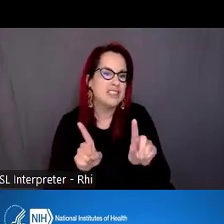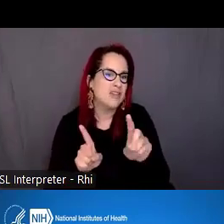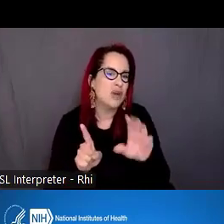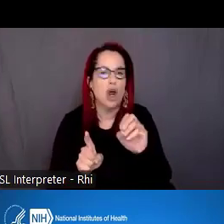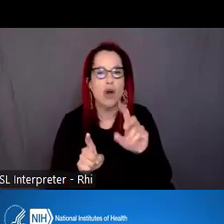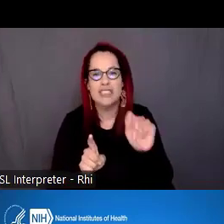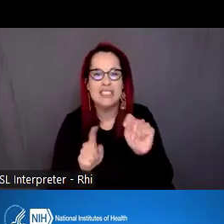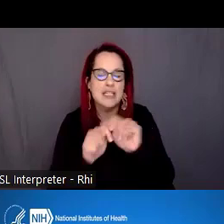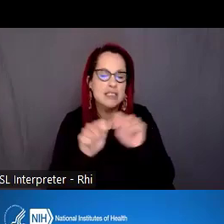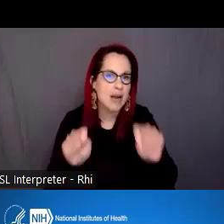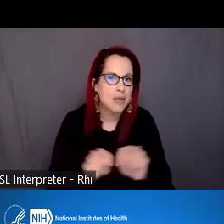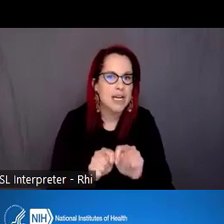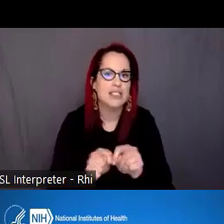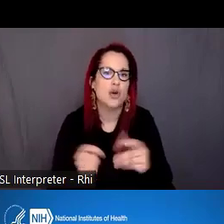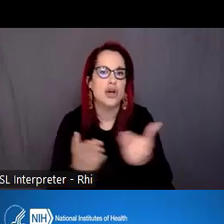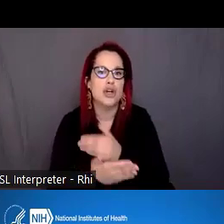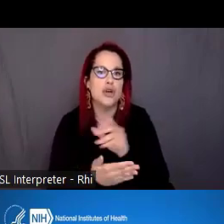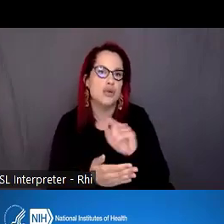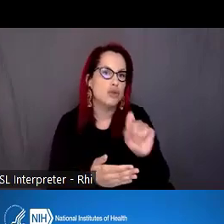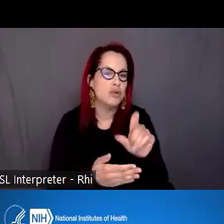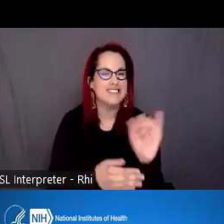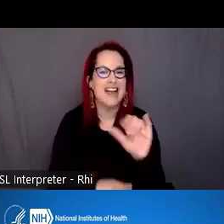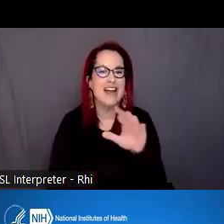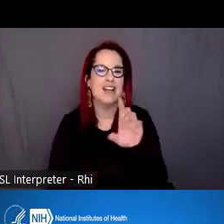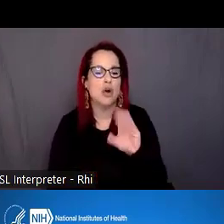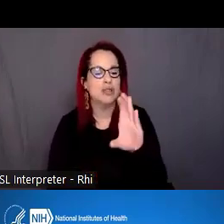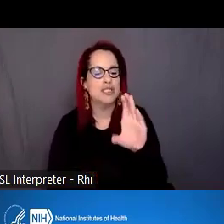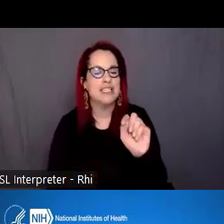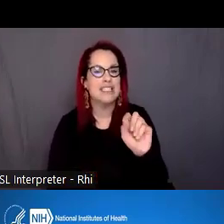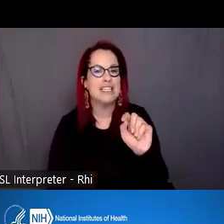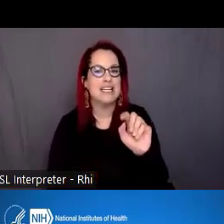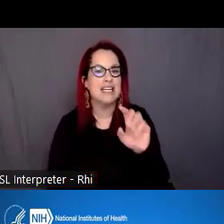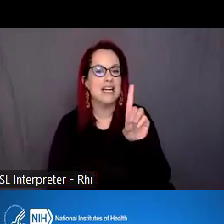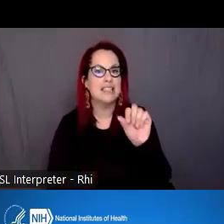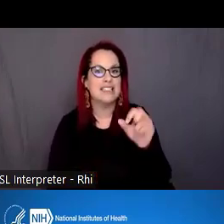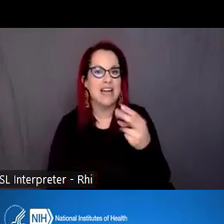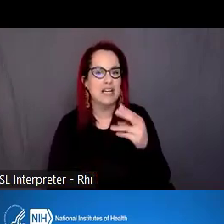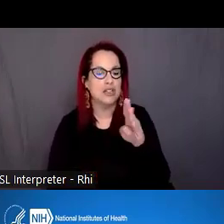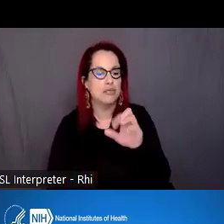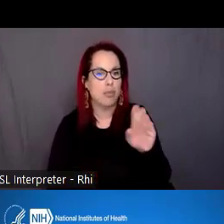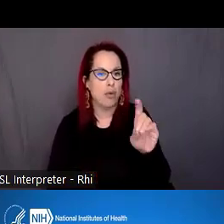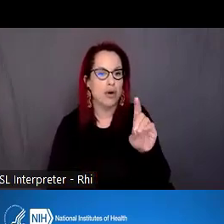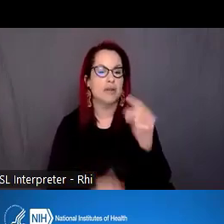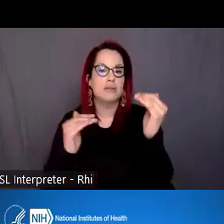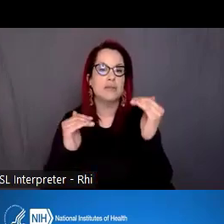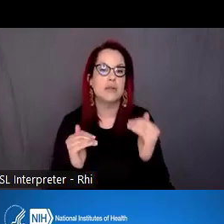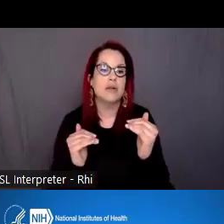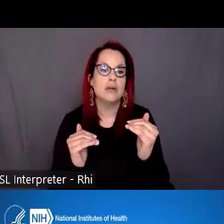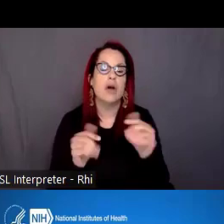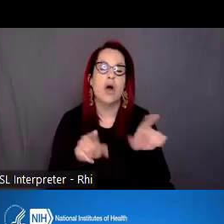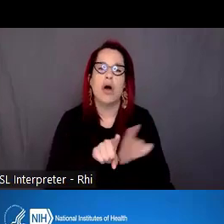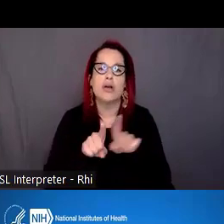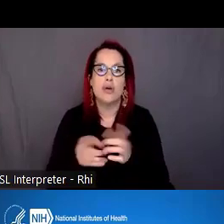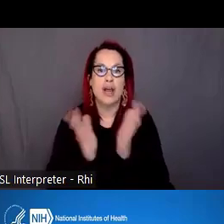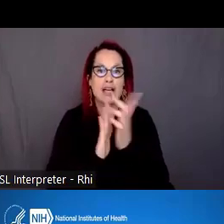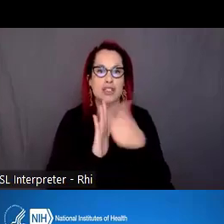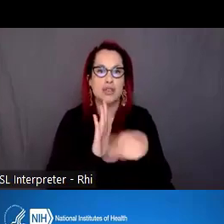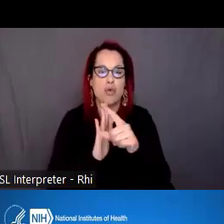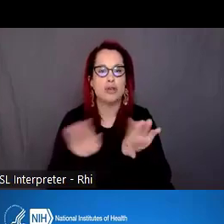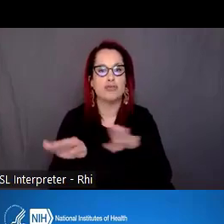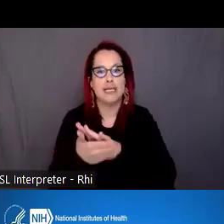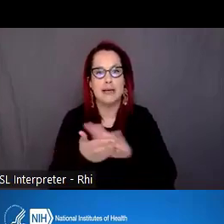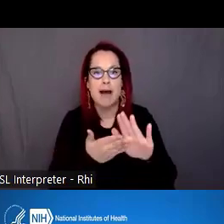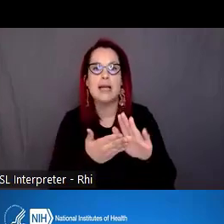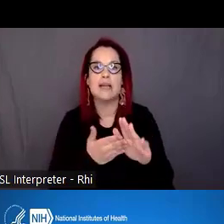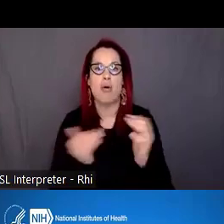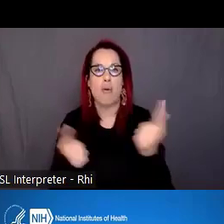OCT dashboard. Some great opportunities there. Fourth is be kind. We are all in this together. We realize